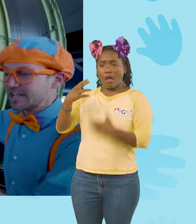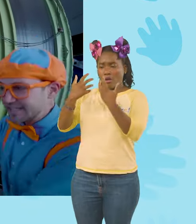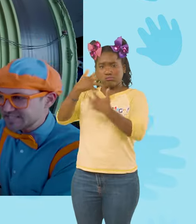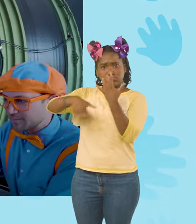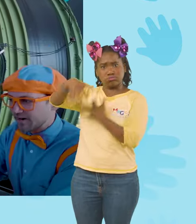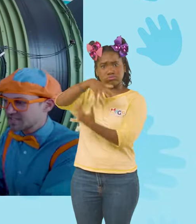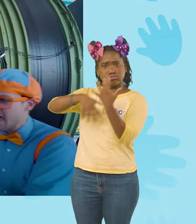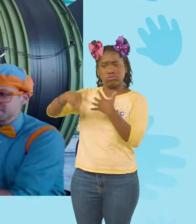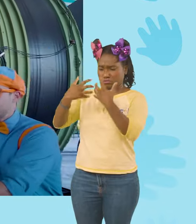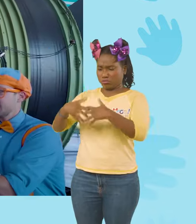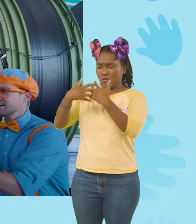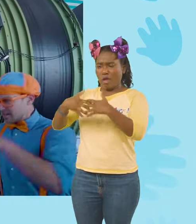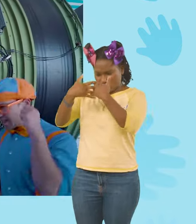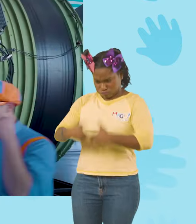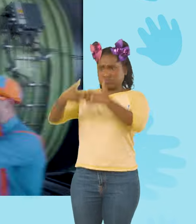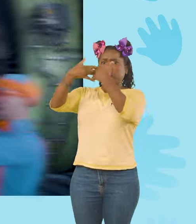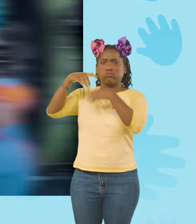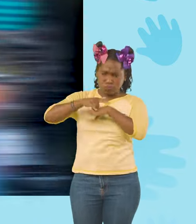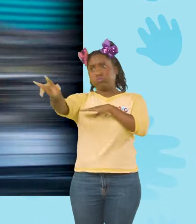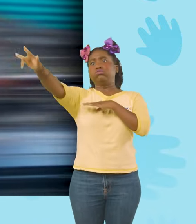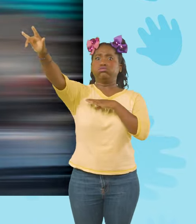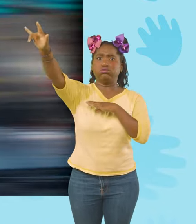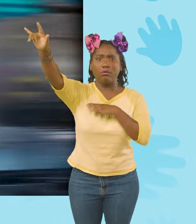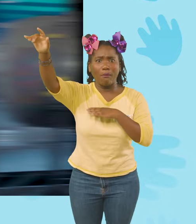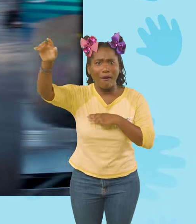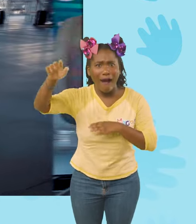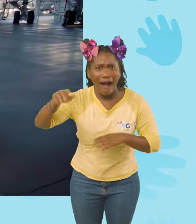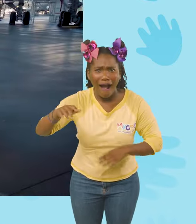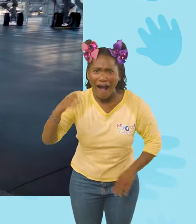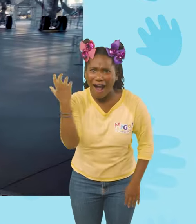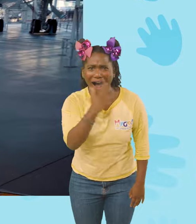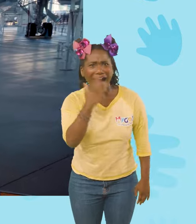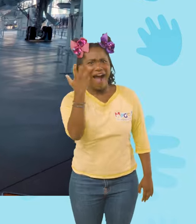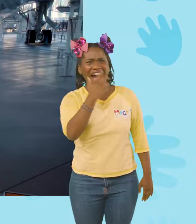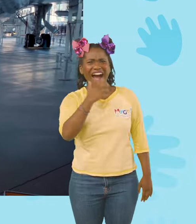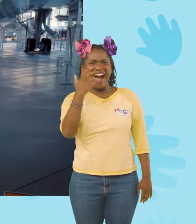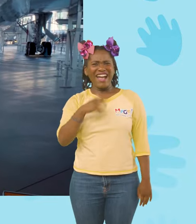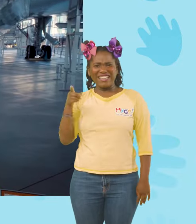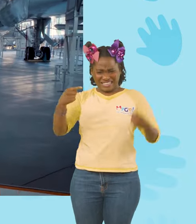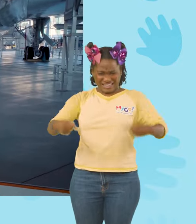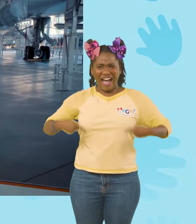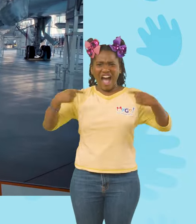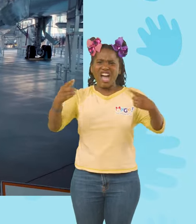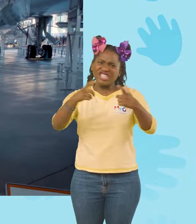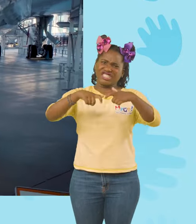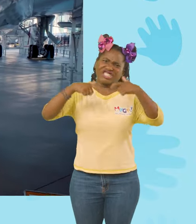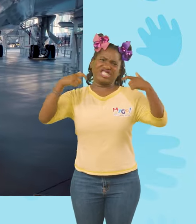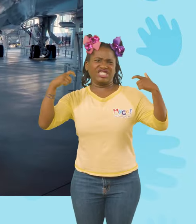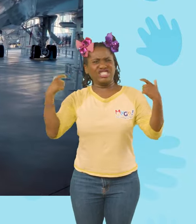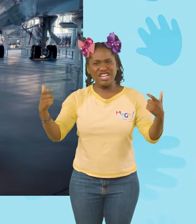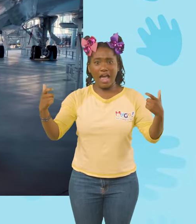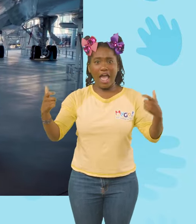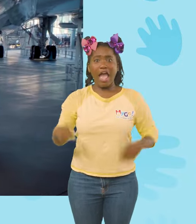here, gets compressed, fire, and then boom! Whoa, these tires are so big.